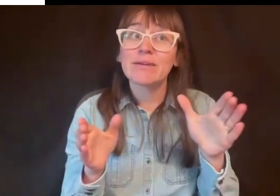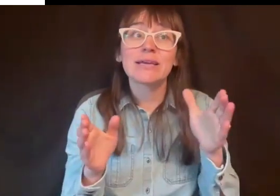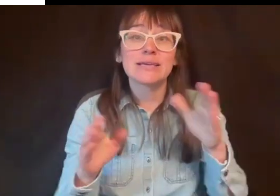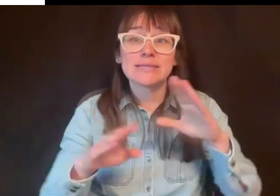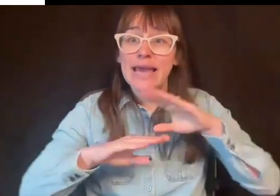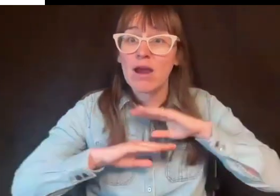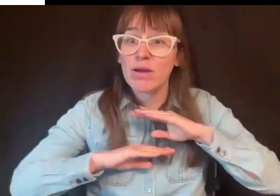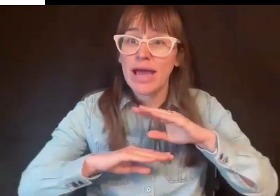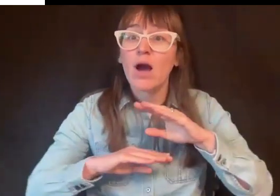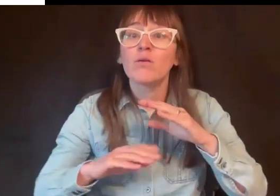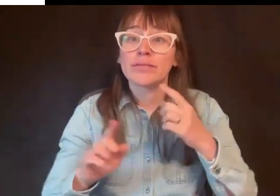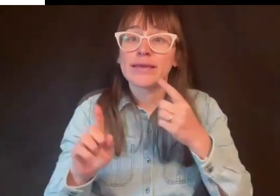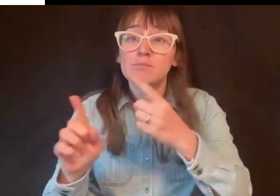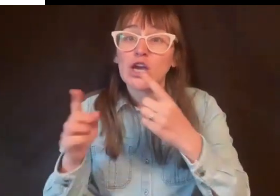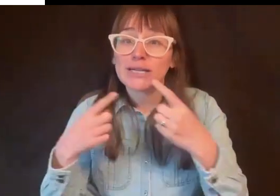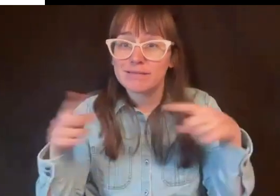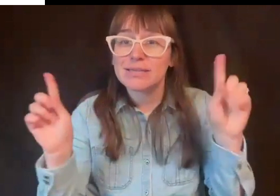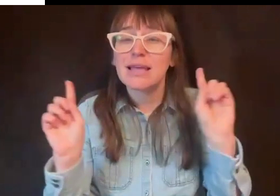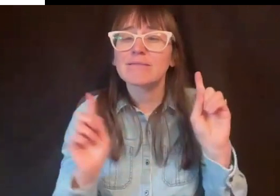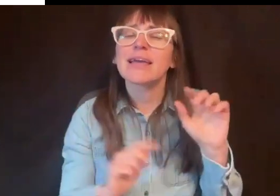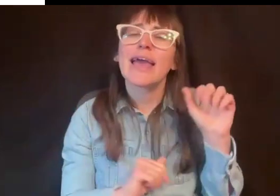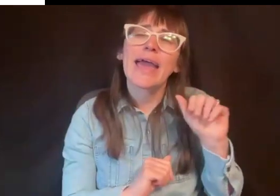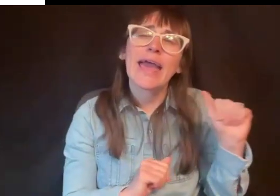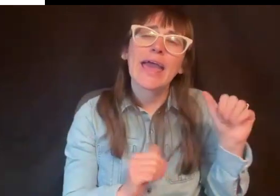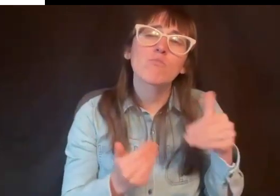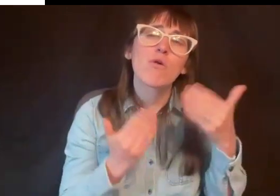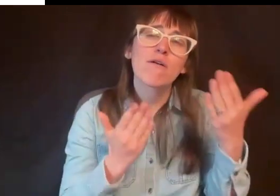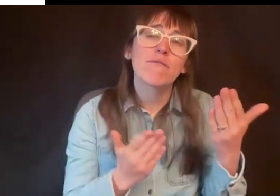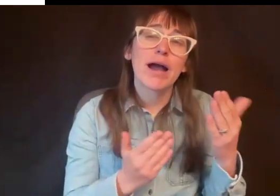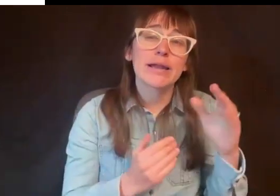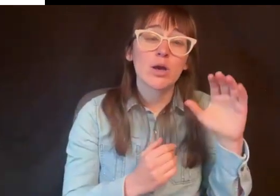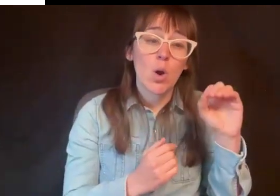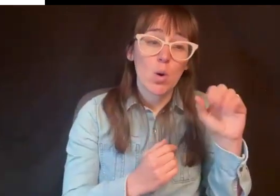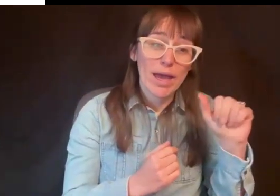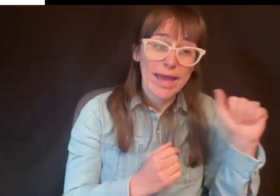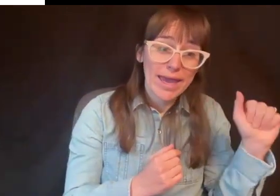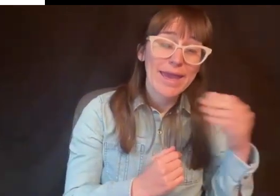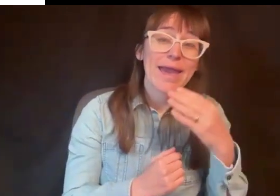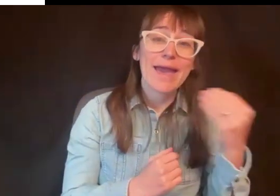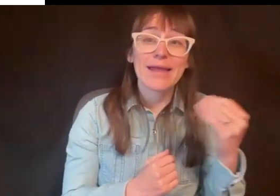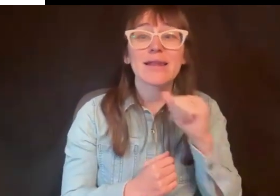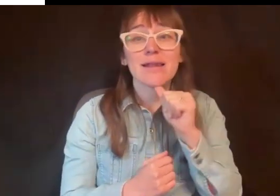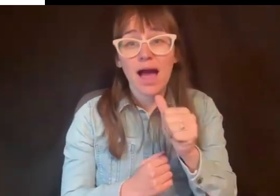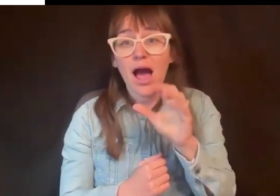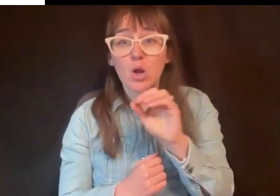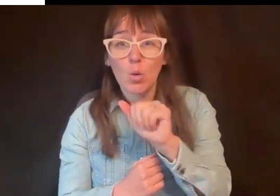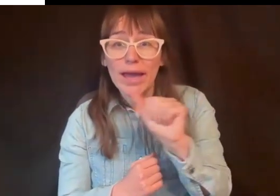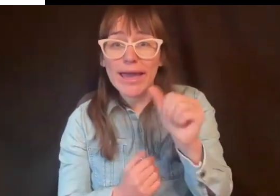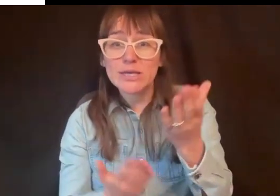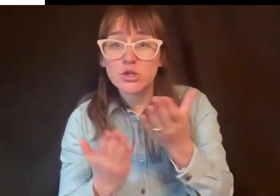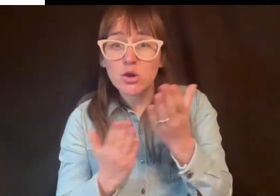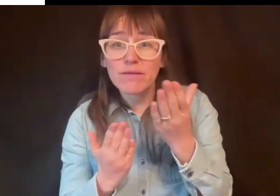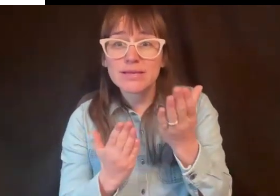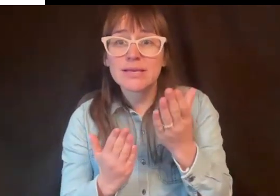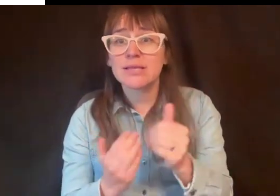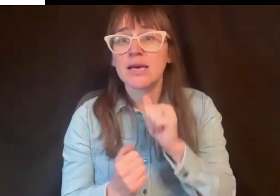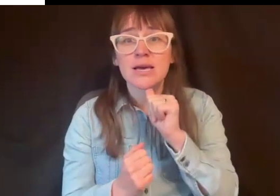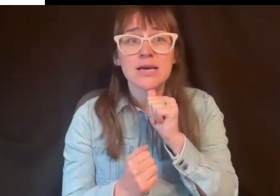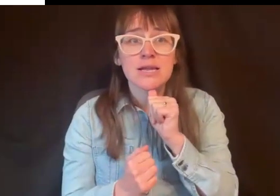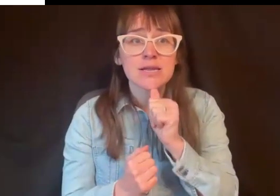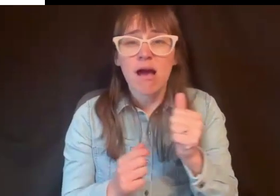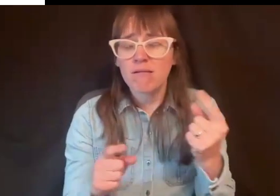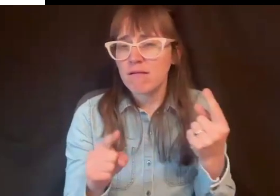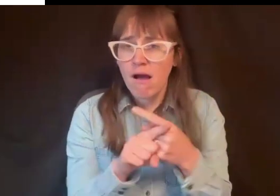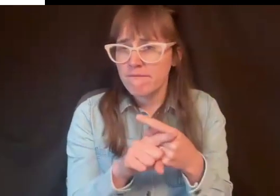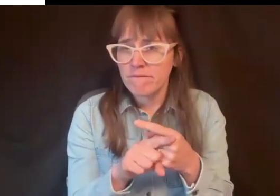of the Act. A AAA providing both Older Americans Act and non-Older Americans Act services is not a per se